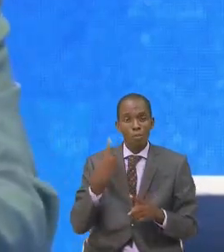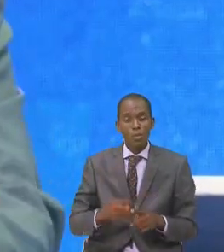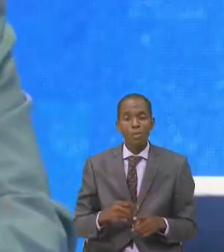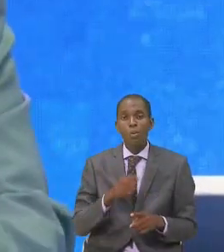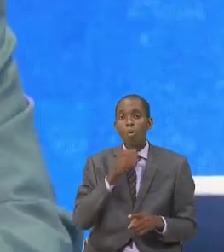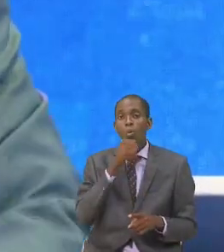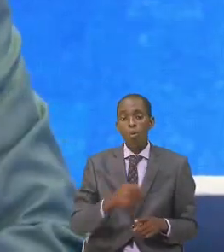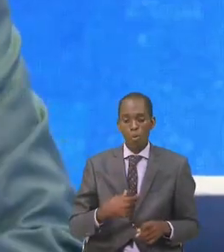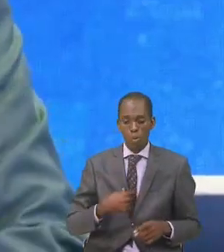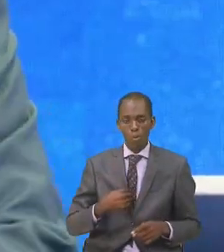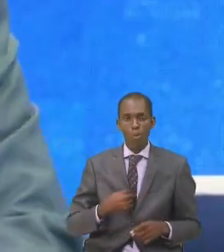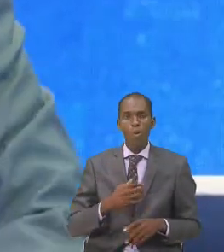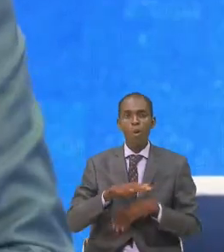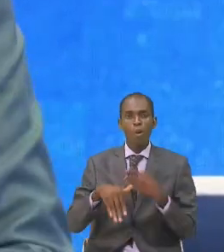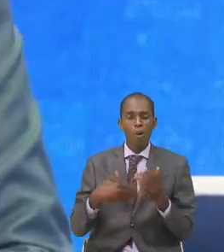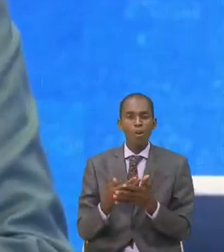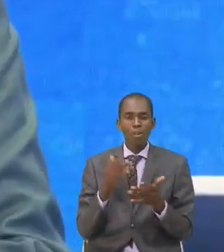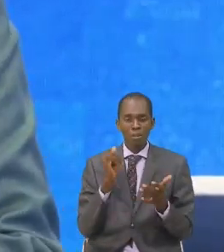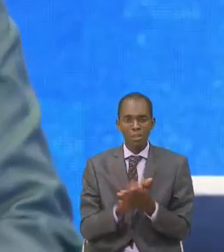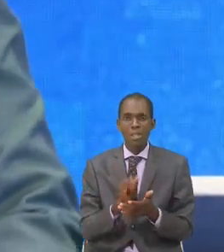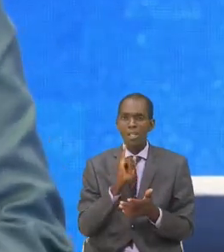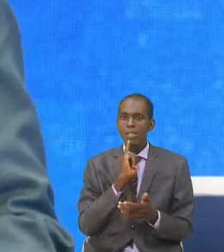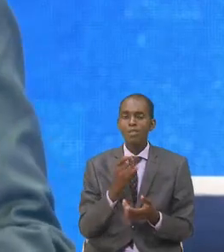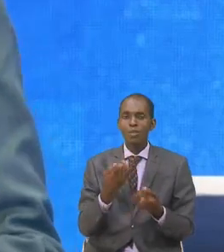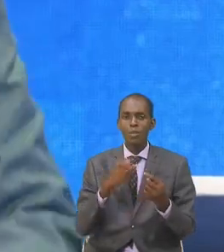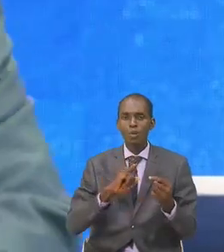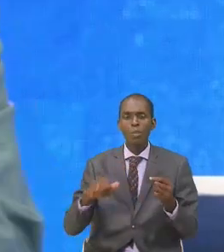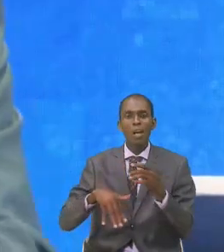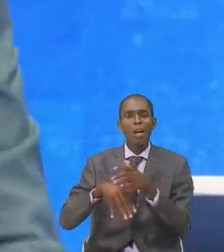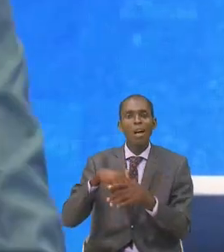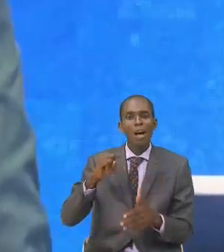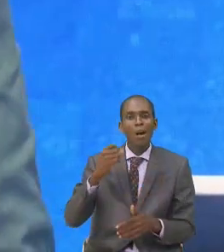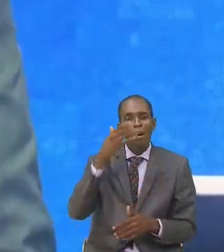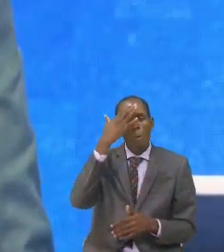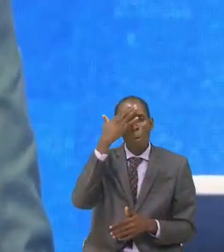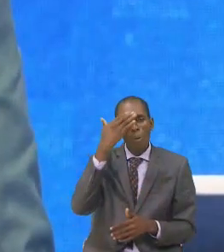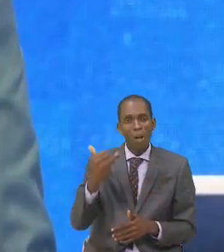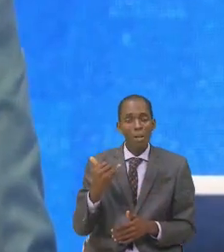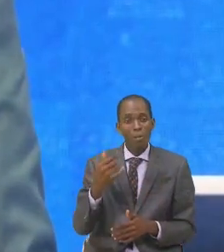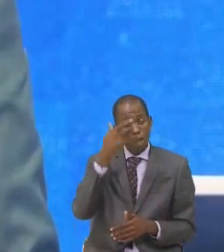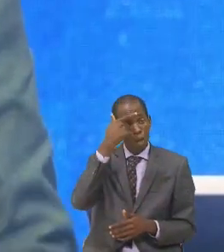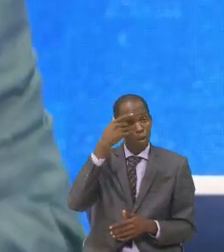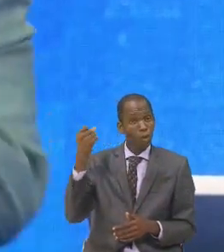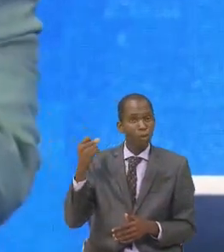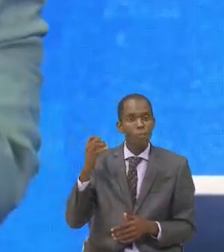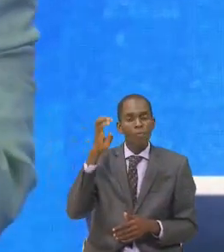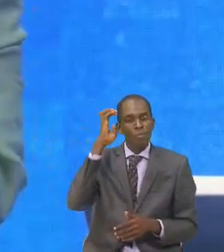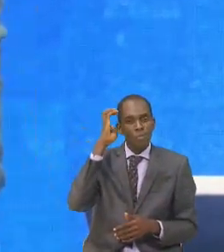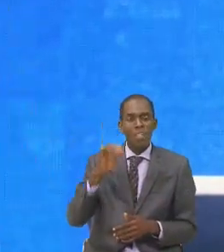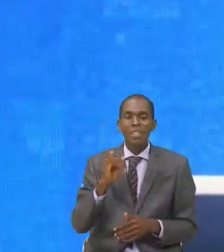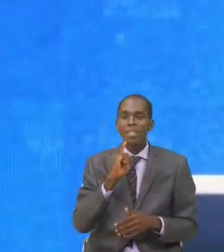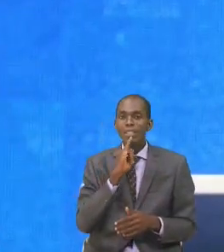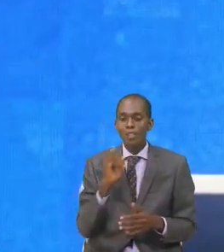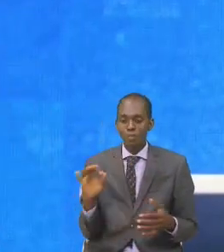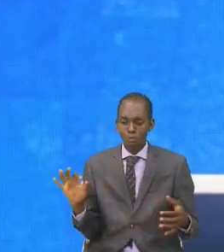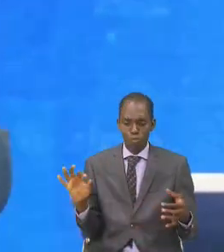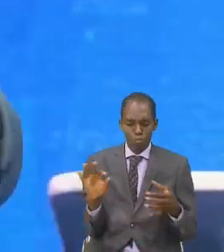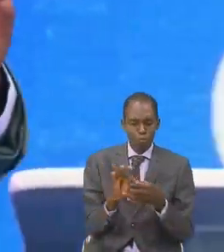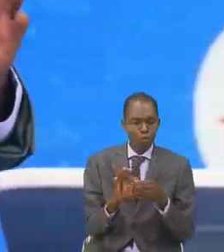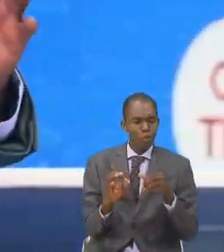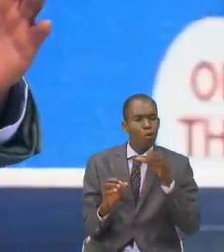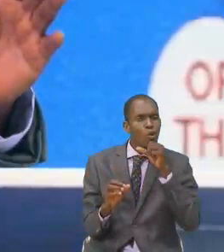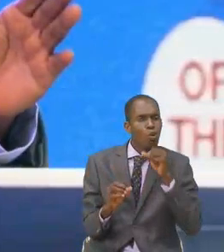the odor that is coming out from the old clothes, all that is coming out because